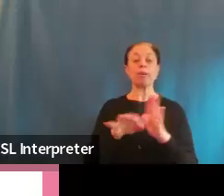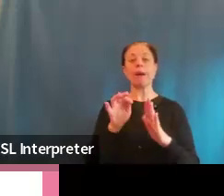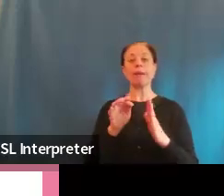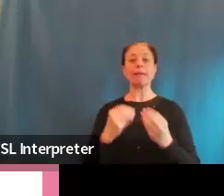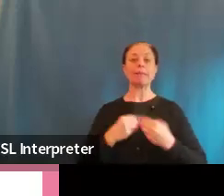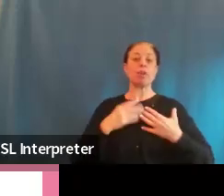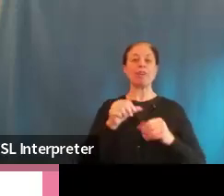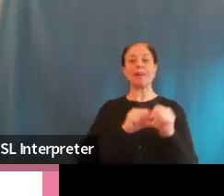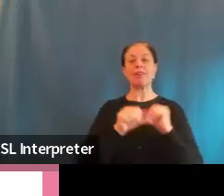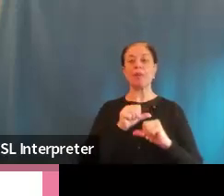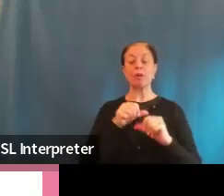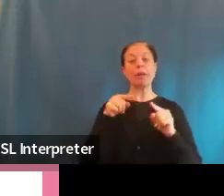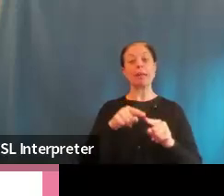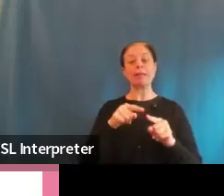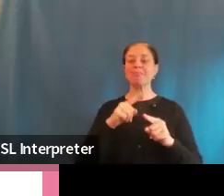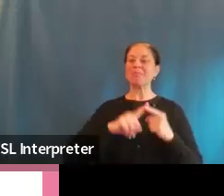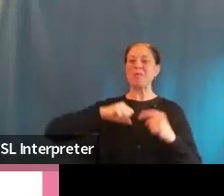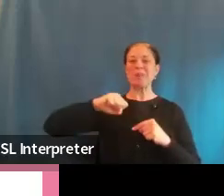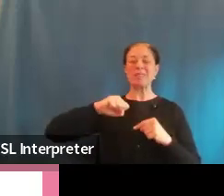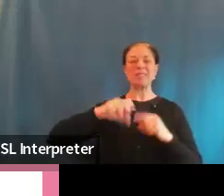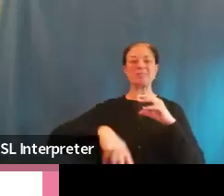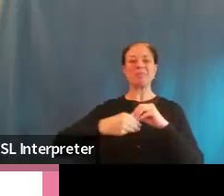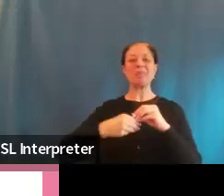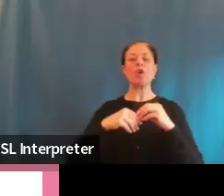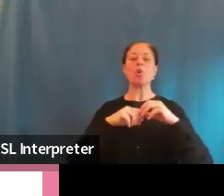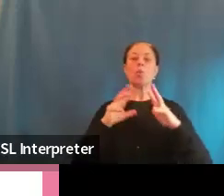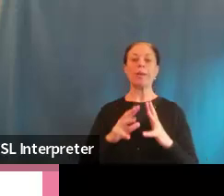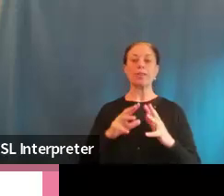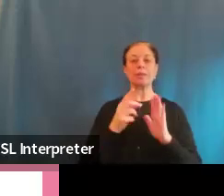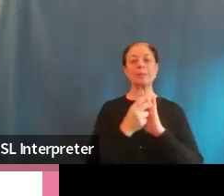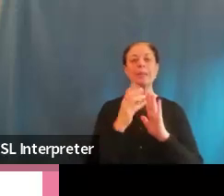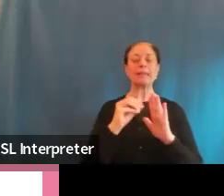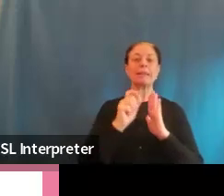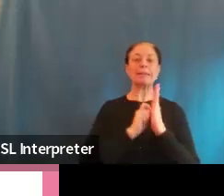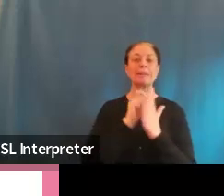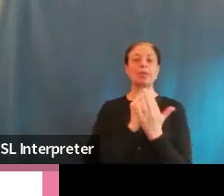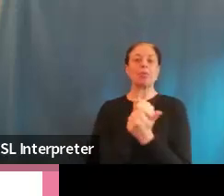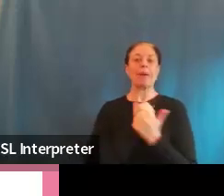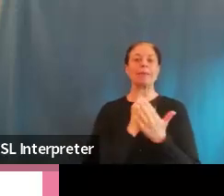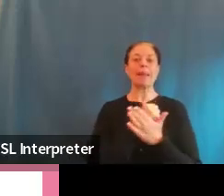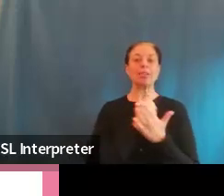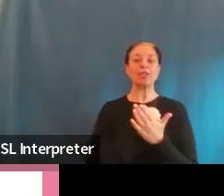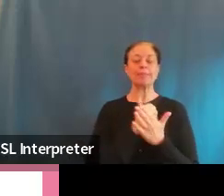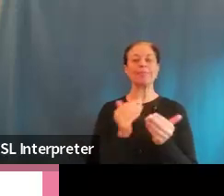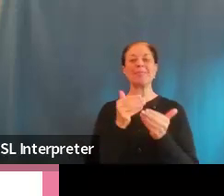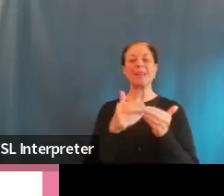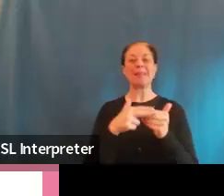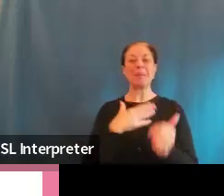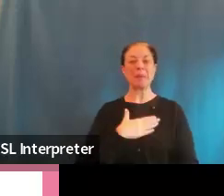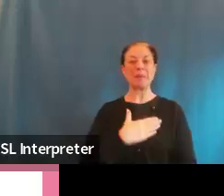each other. This is an irresistible addition to winter displays and seasonal romance collections. Next slide,